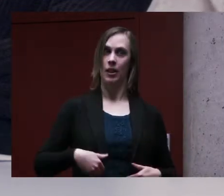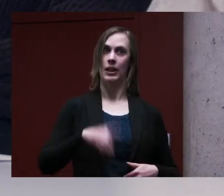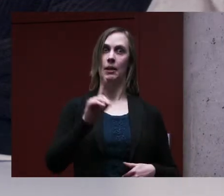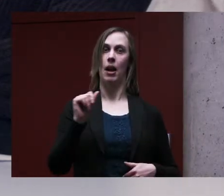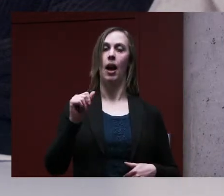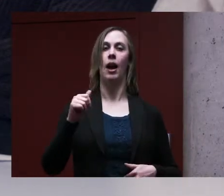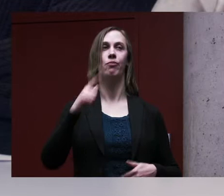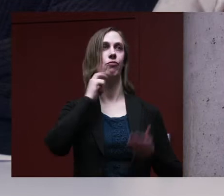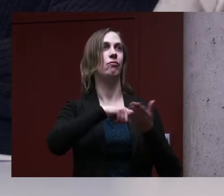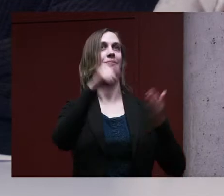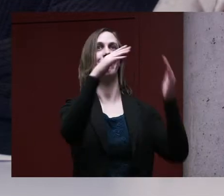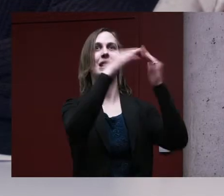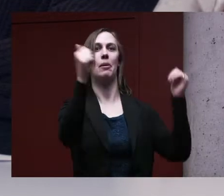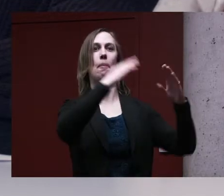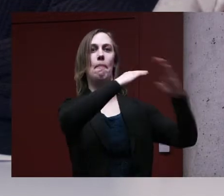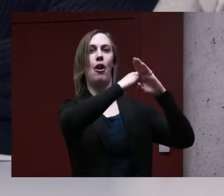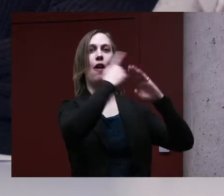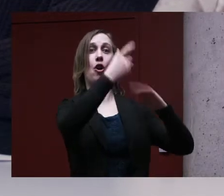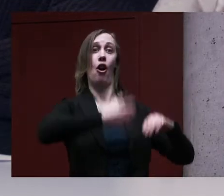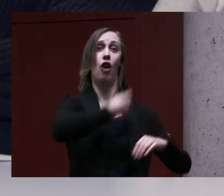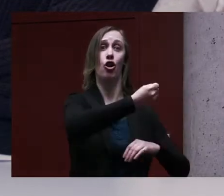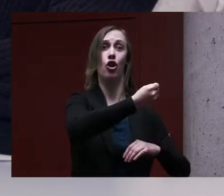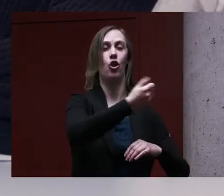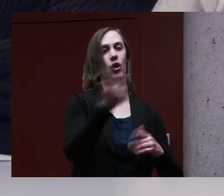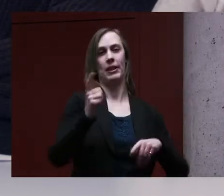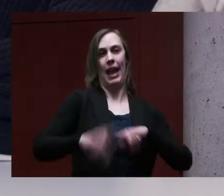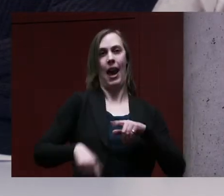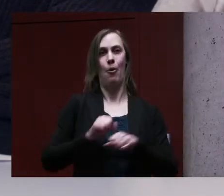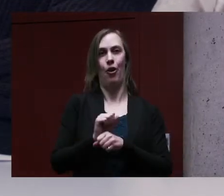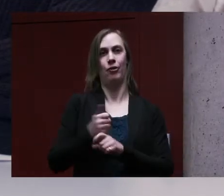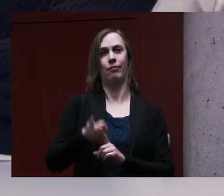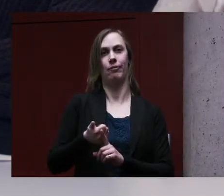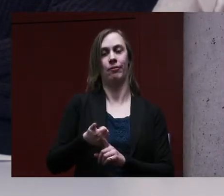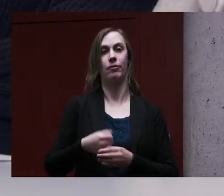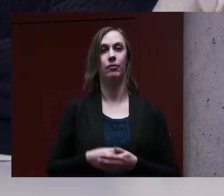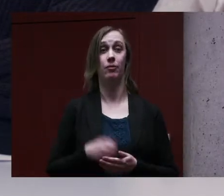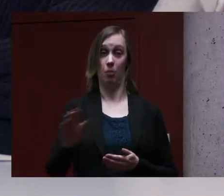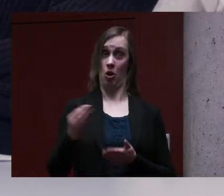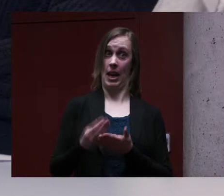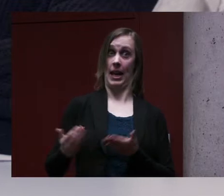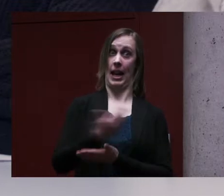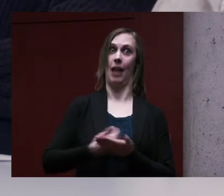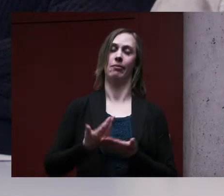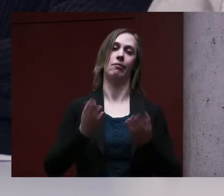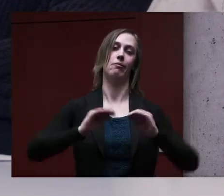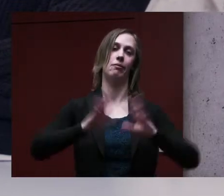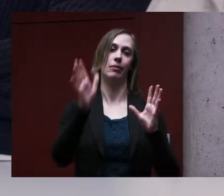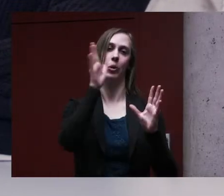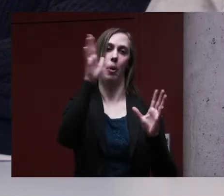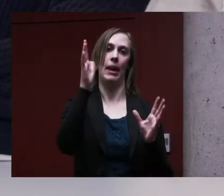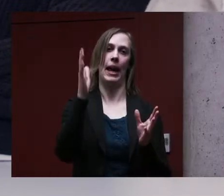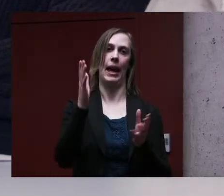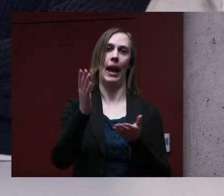systemic barriers to employment or are unable to work. Needless to say, the level of income for these persons with disabilities is generally much